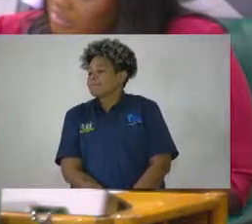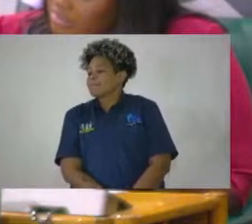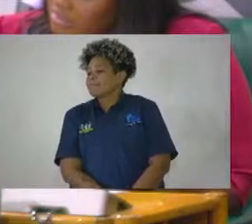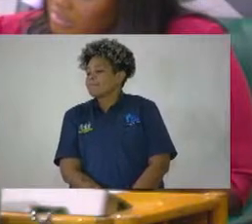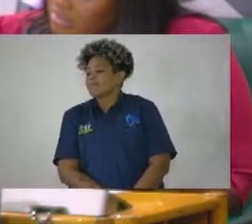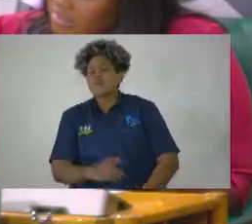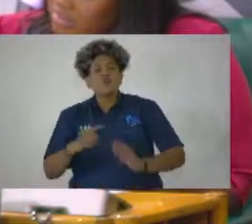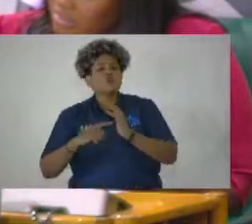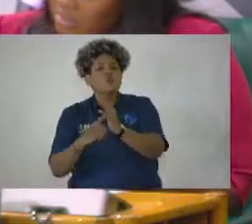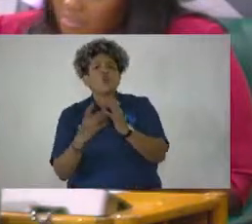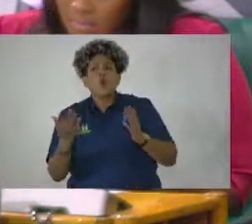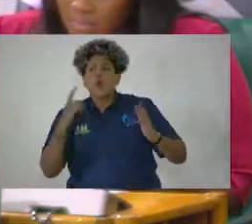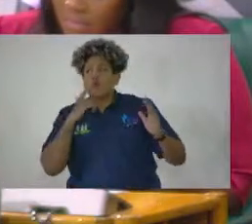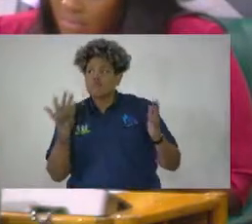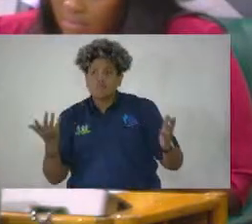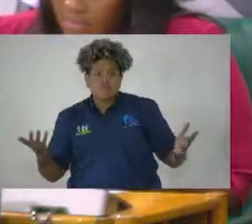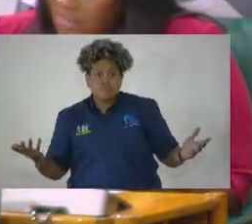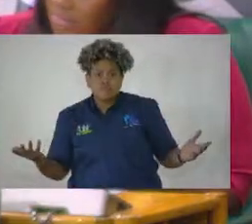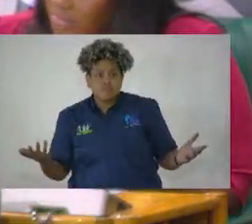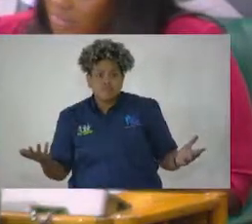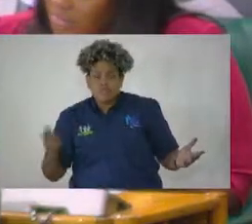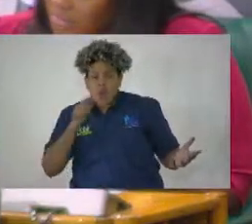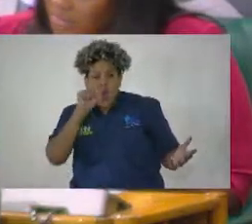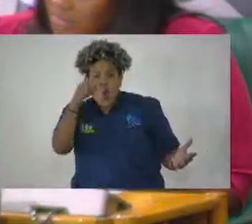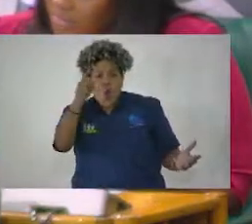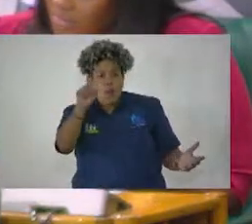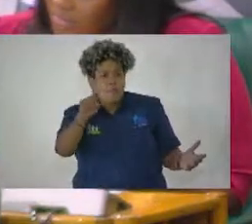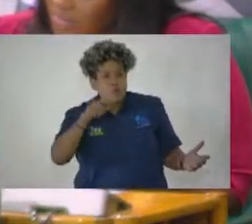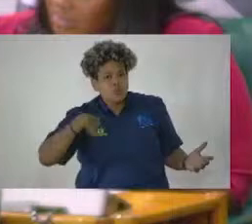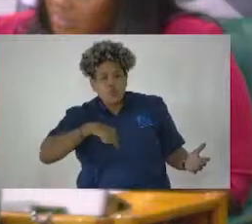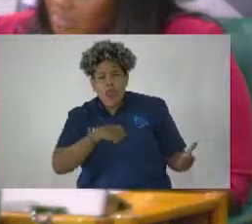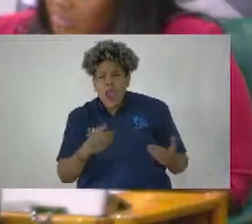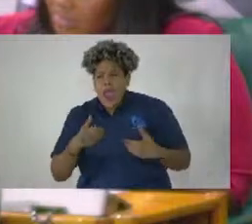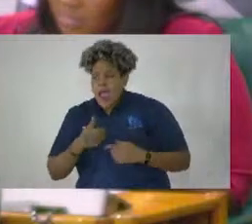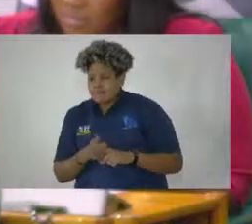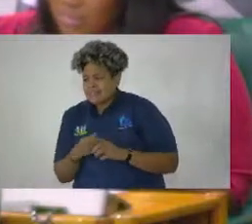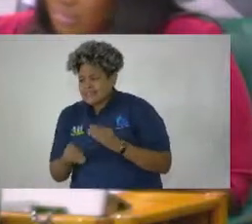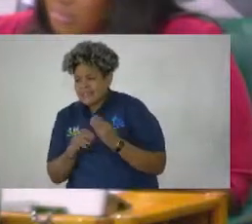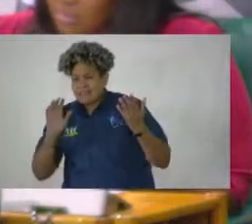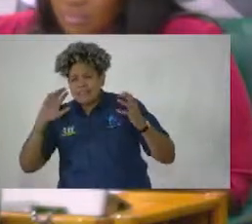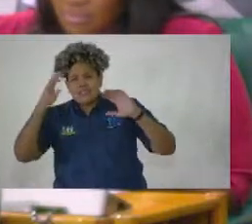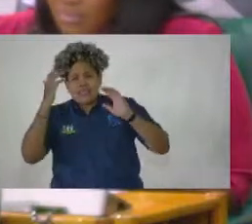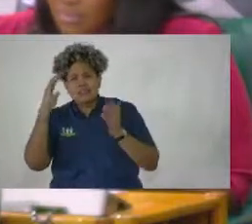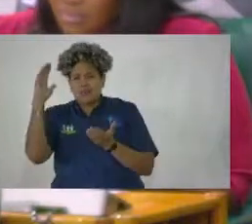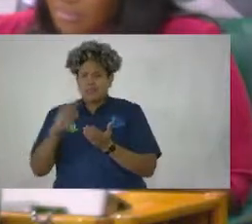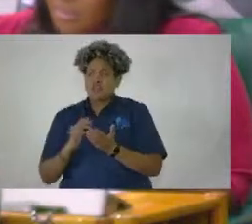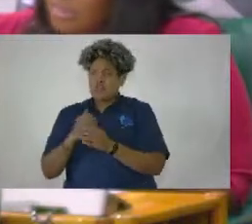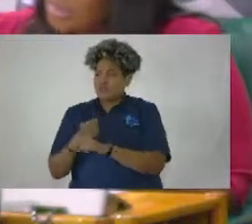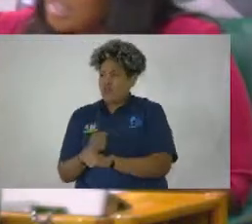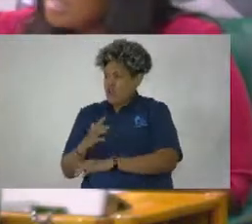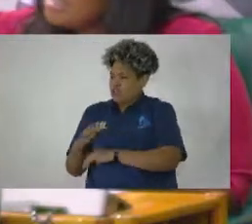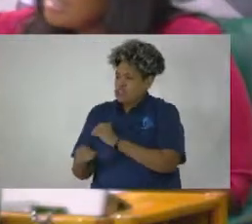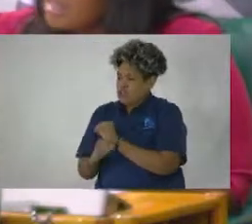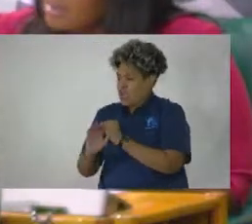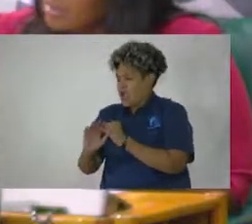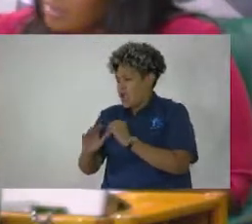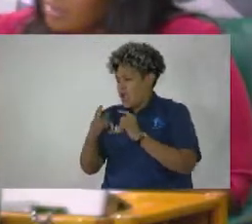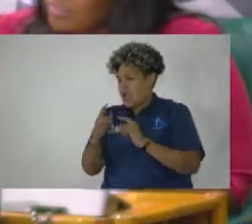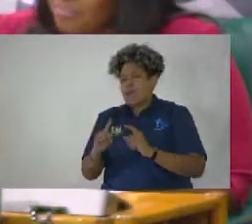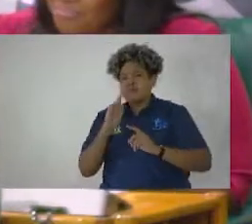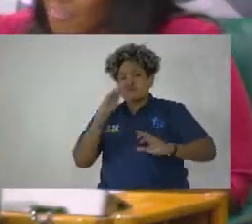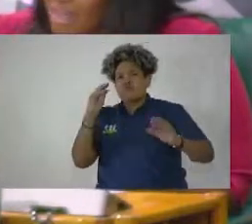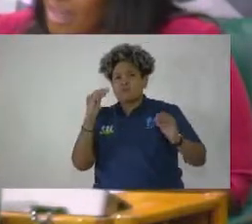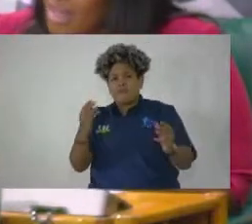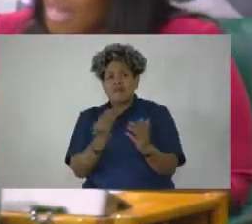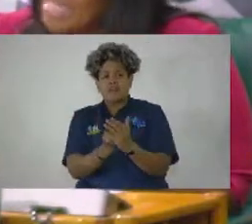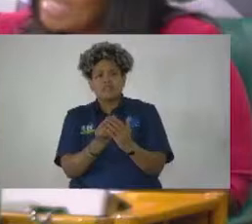It shows and demonstrates, Mr. Speaker, that not only must we have the disaster mitigation products that provide